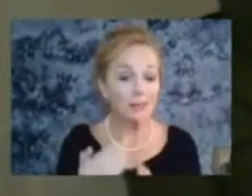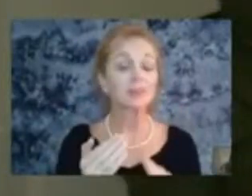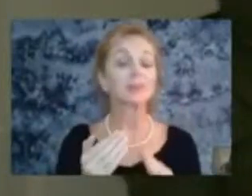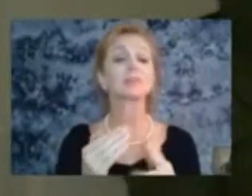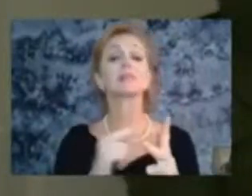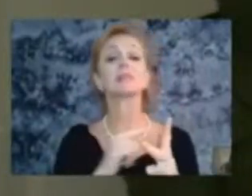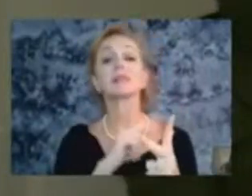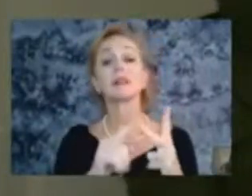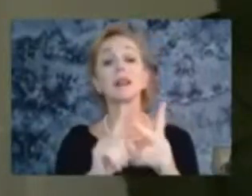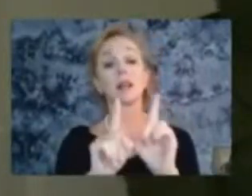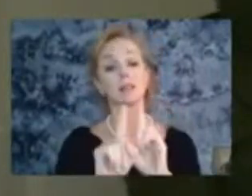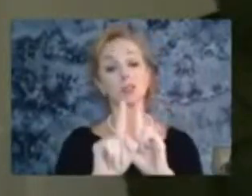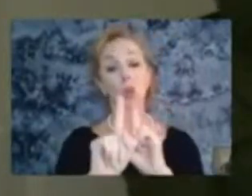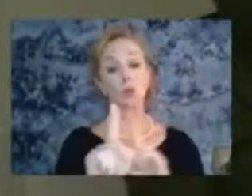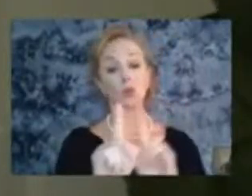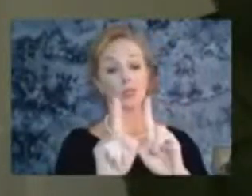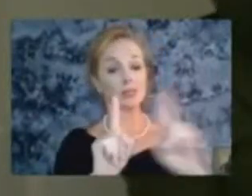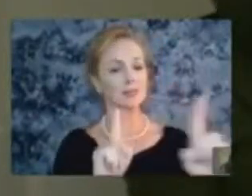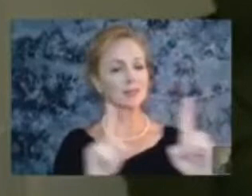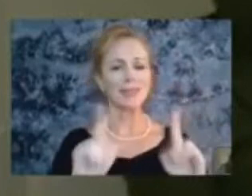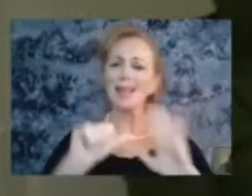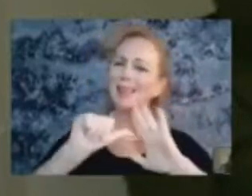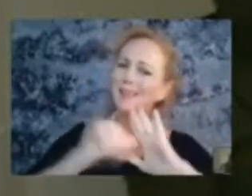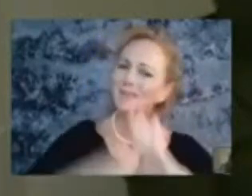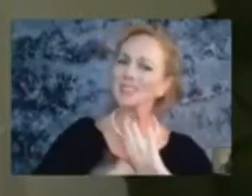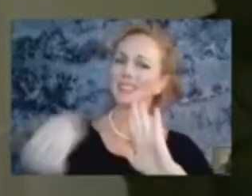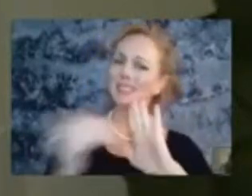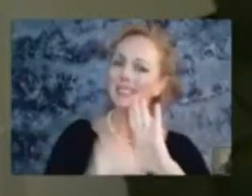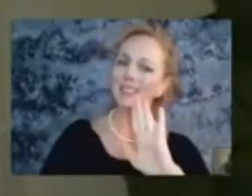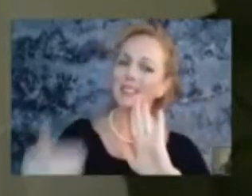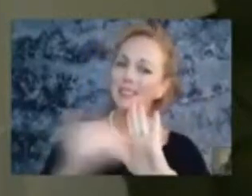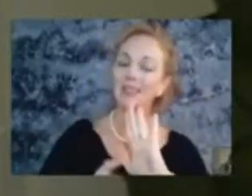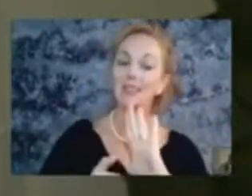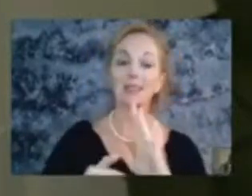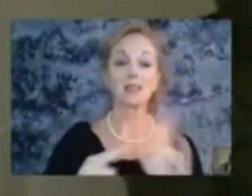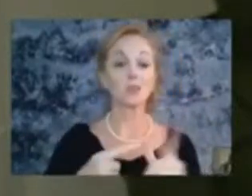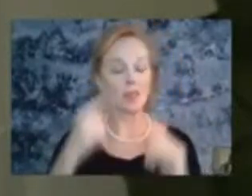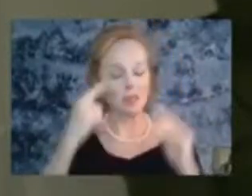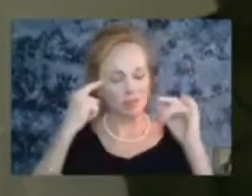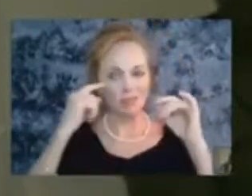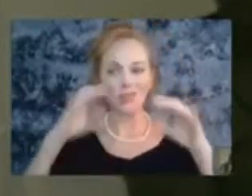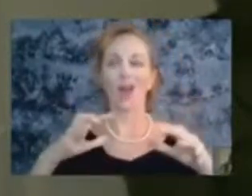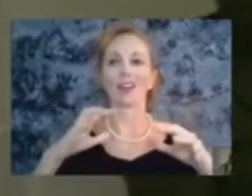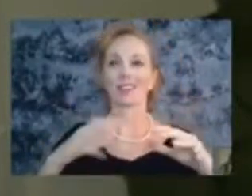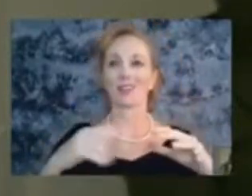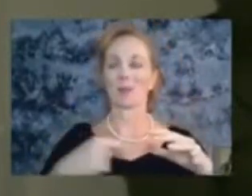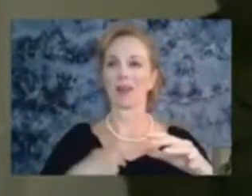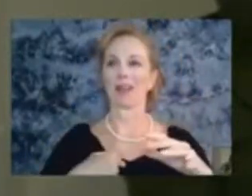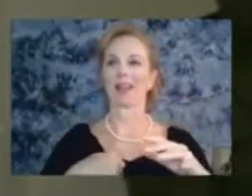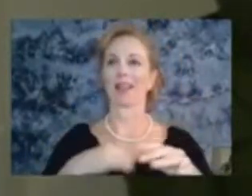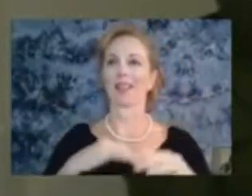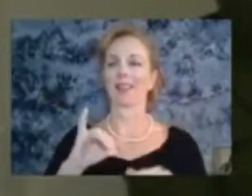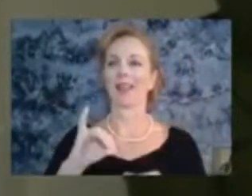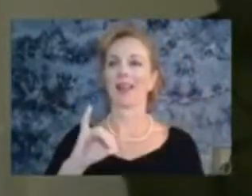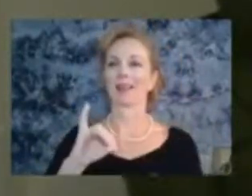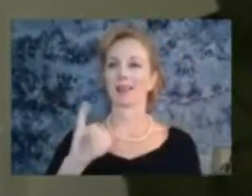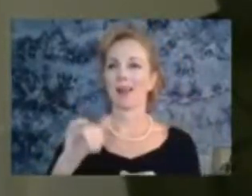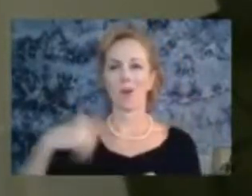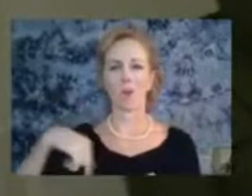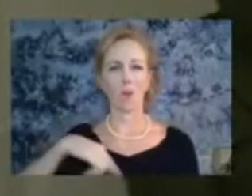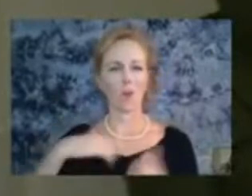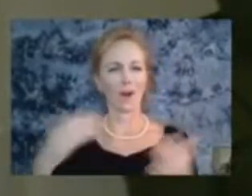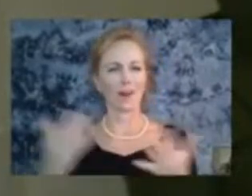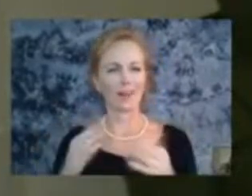because it's kind of just shocking to me that we're here continuing to talk